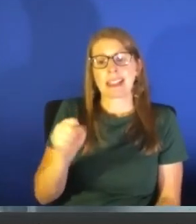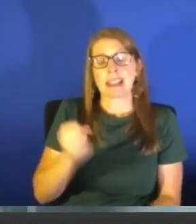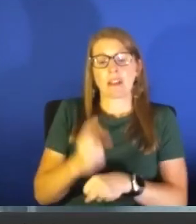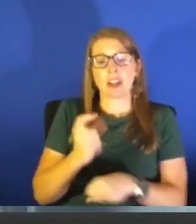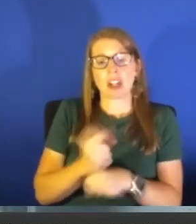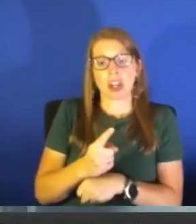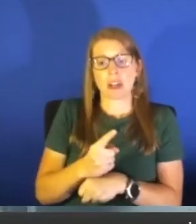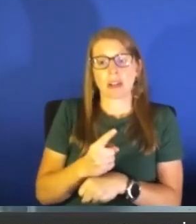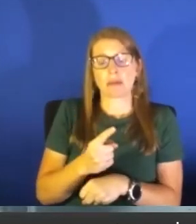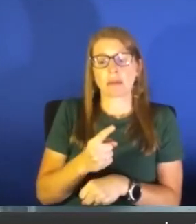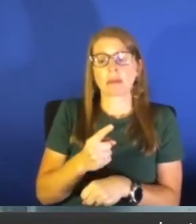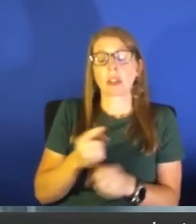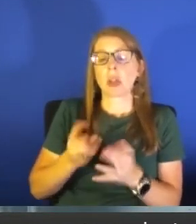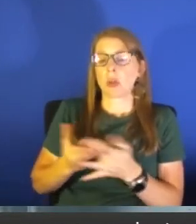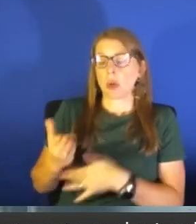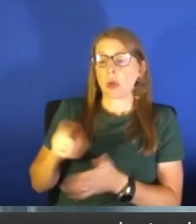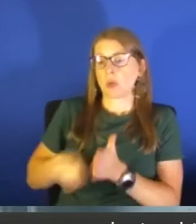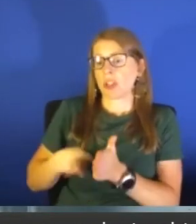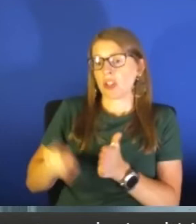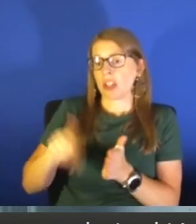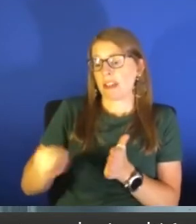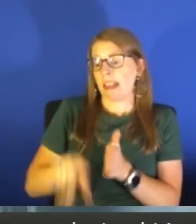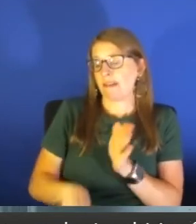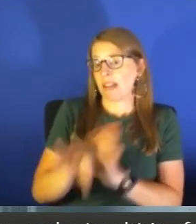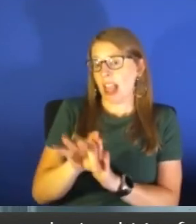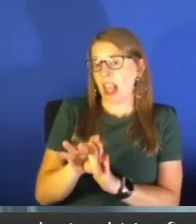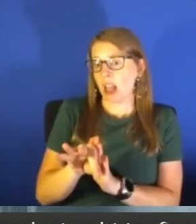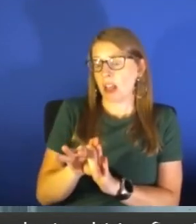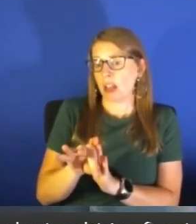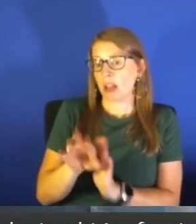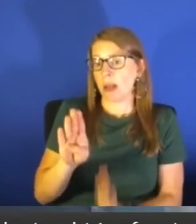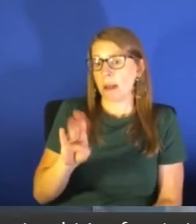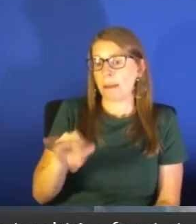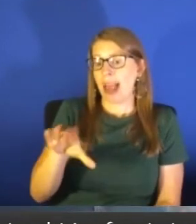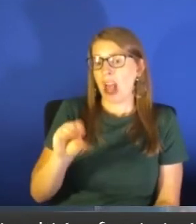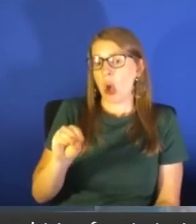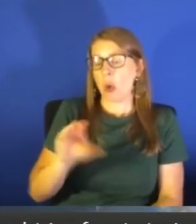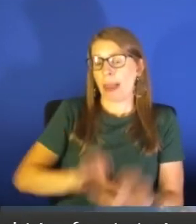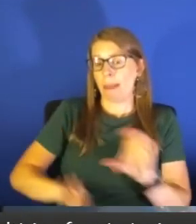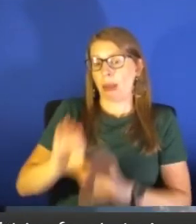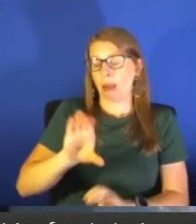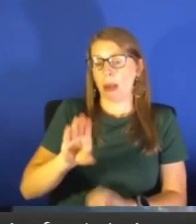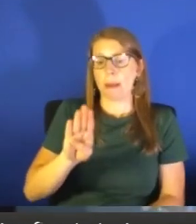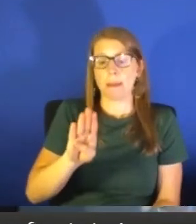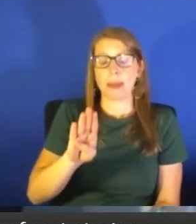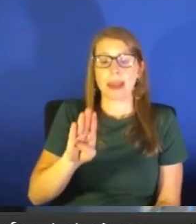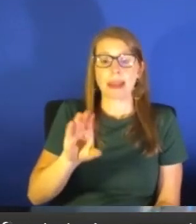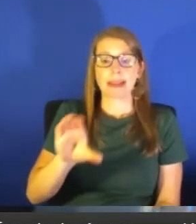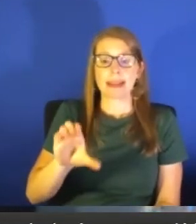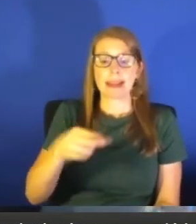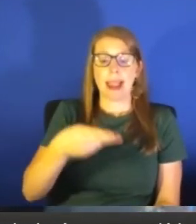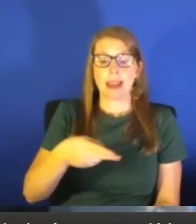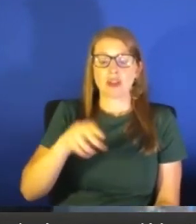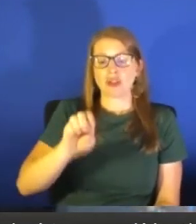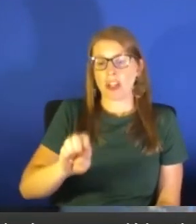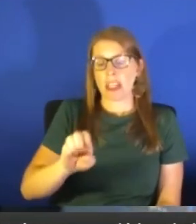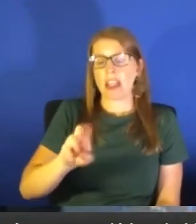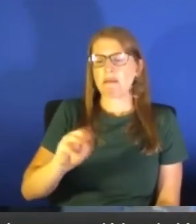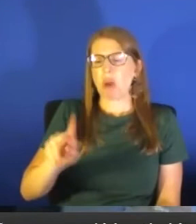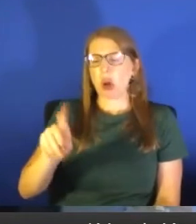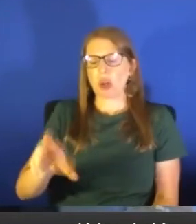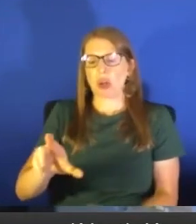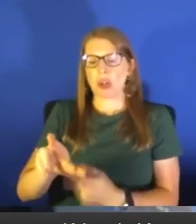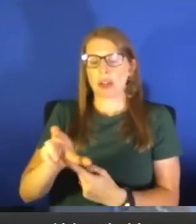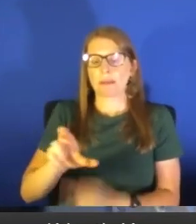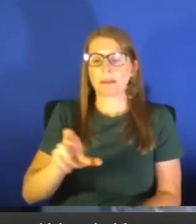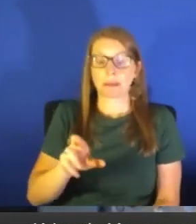Through their research, they found that this biochemical marker, the BCHE, or the butyrylcholinesterase,